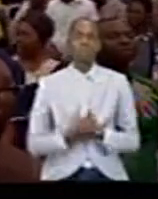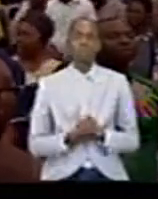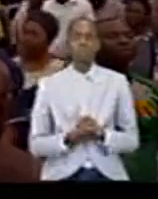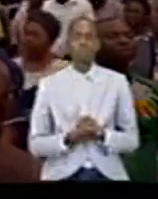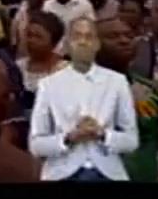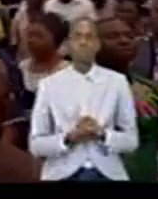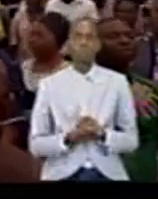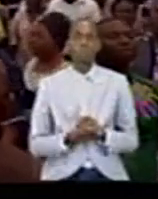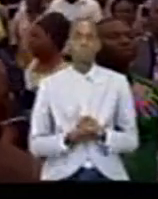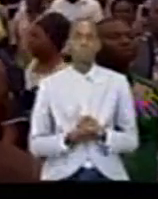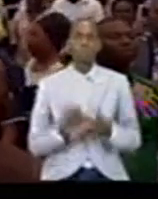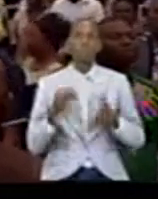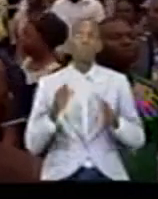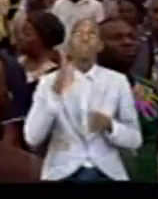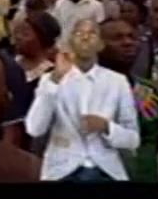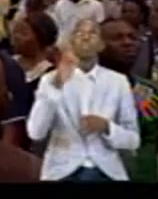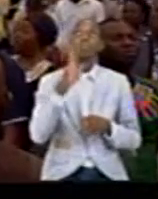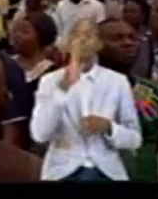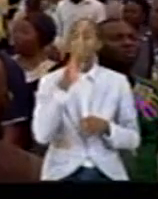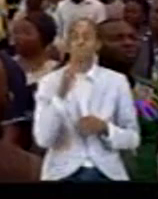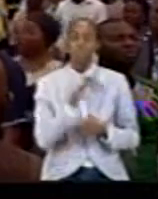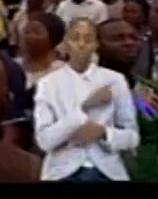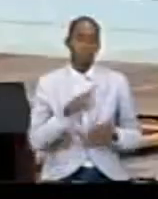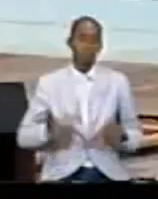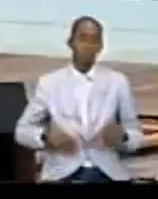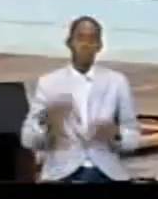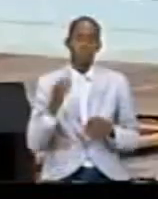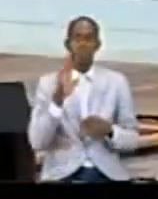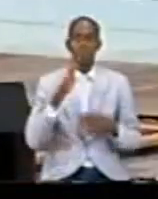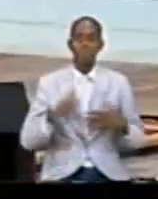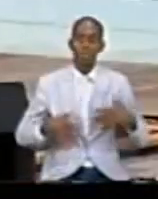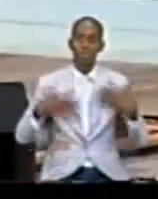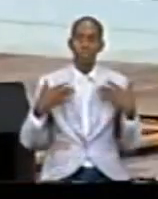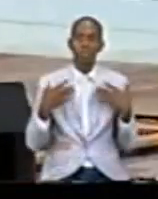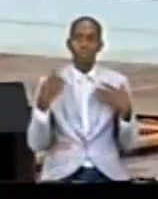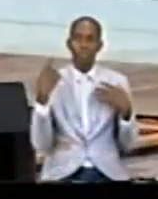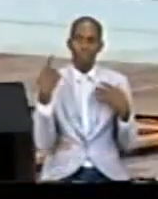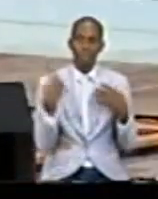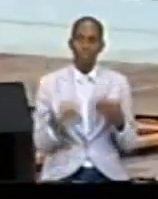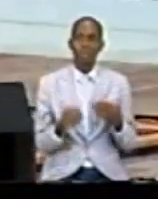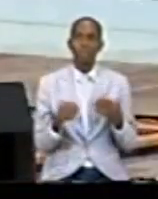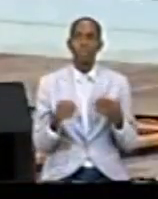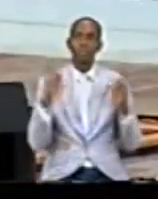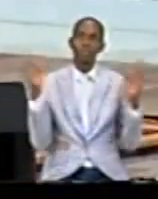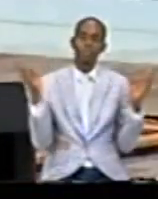Let him be the Lord of your life, the victor in your life.